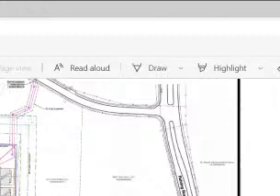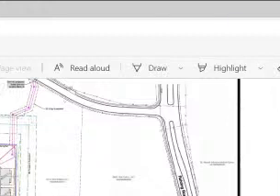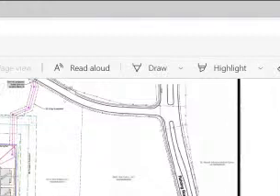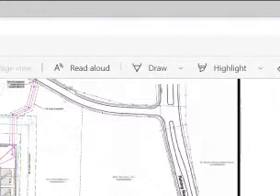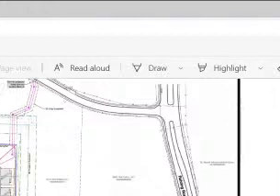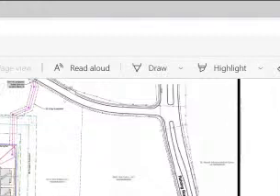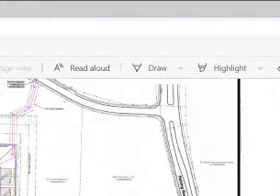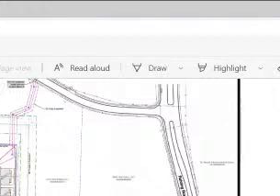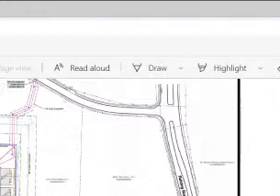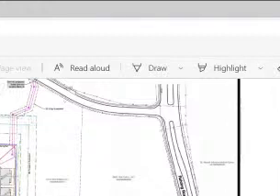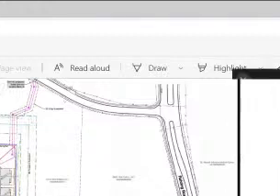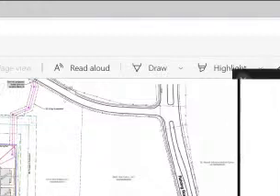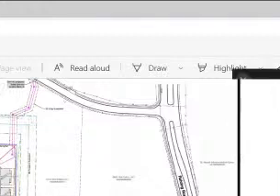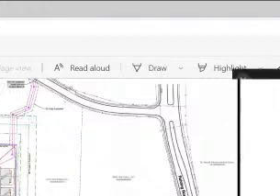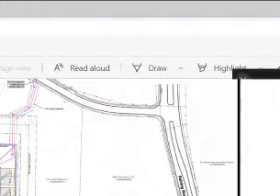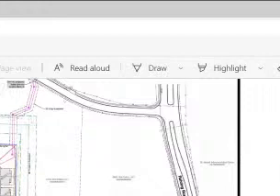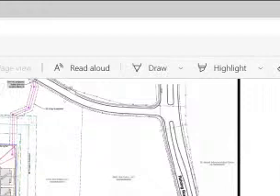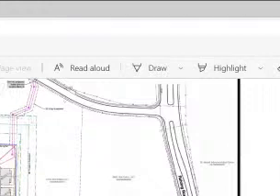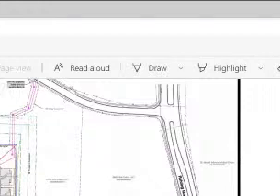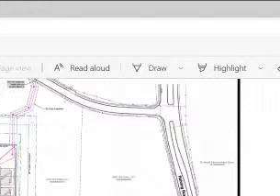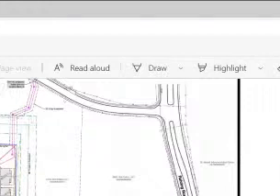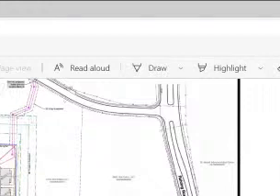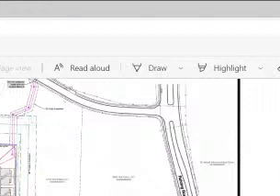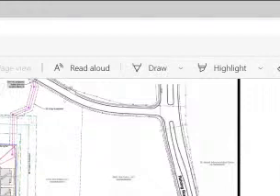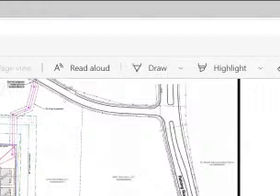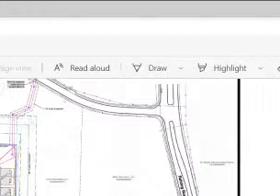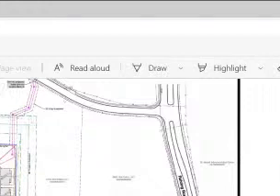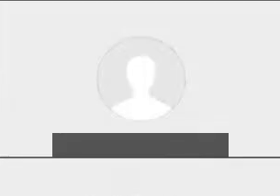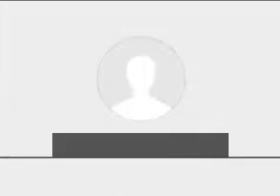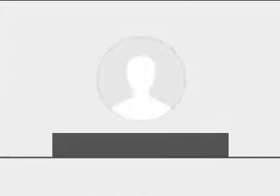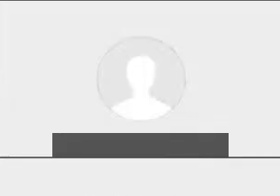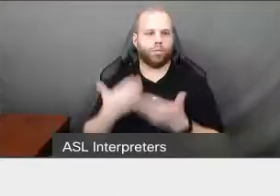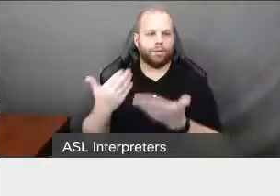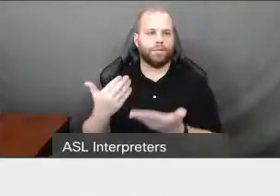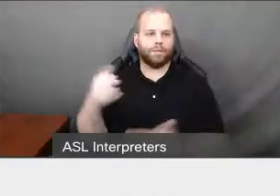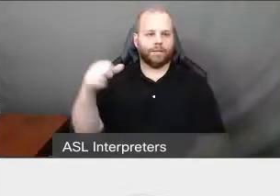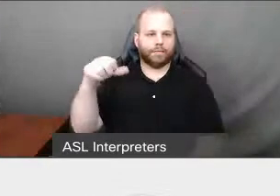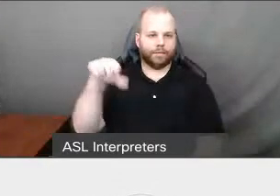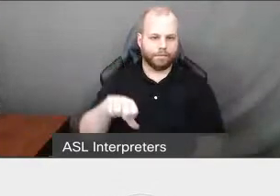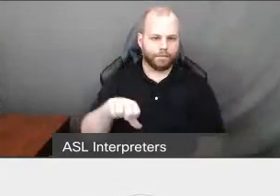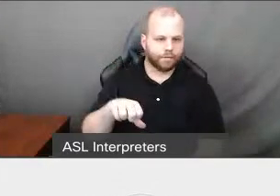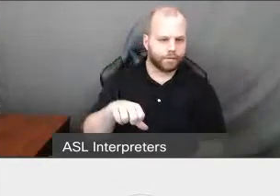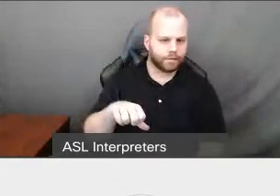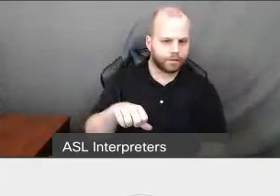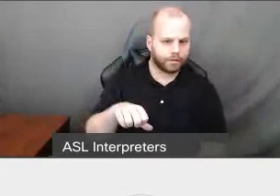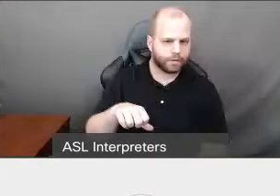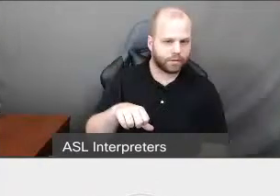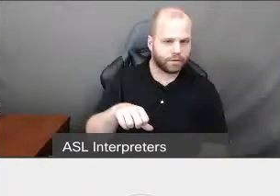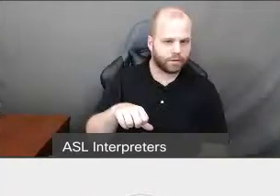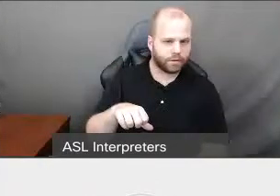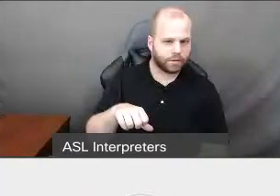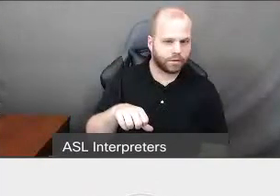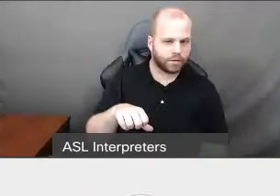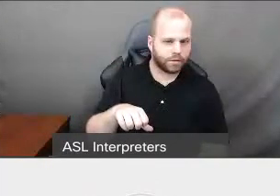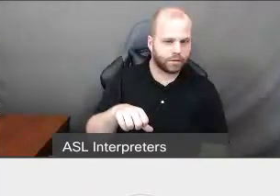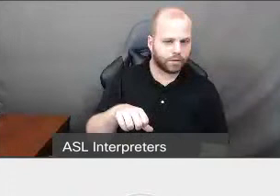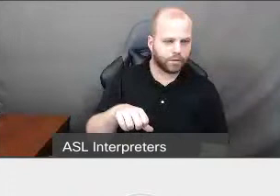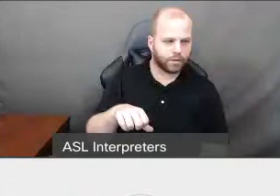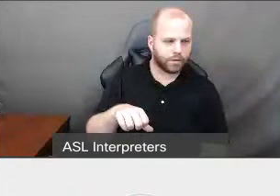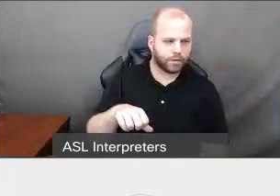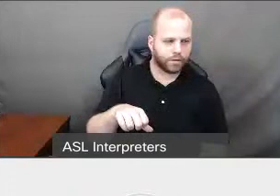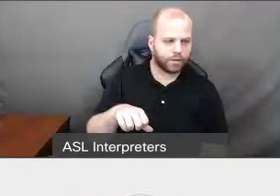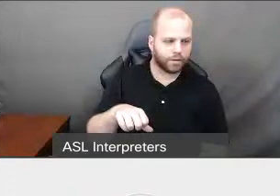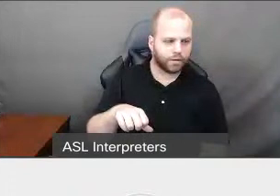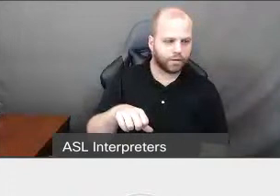staff report, staff recommended denial of the application due to several civil engineering items being outstanding and not sufficiently